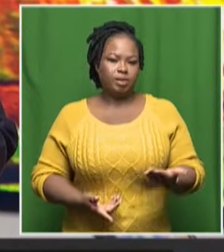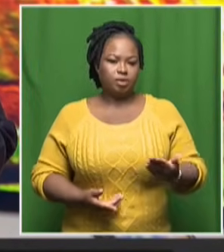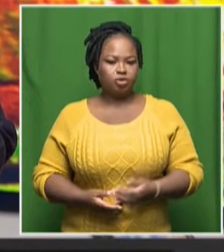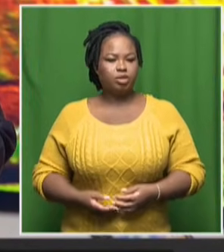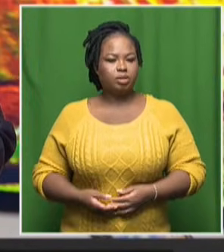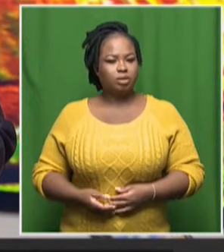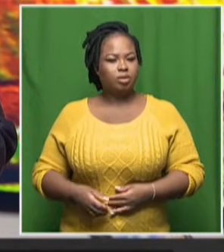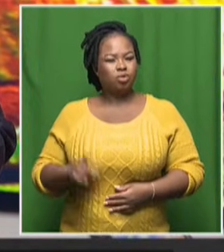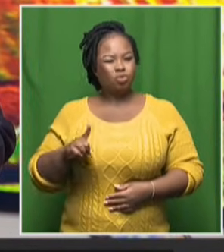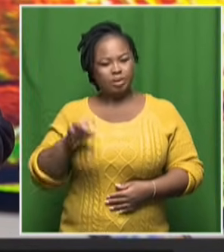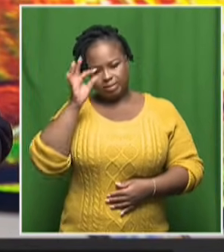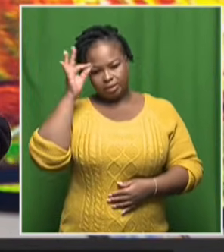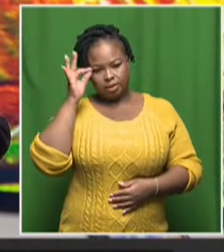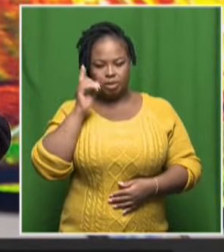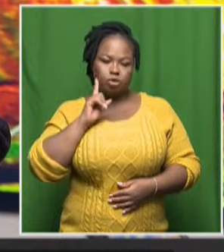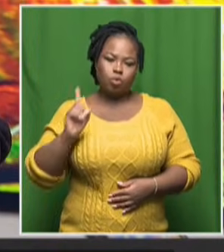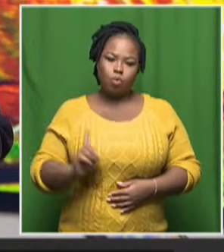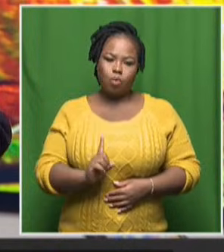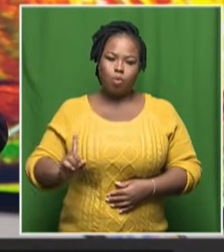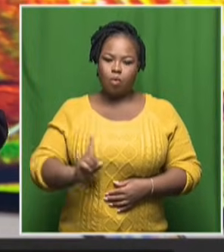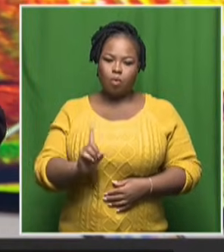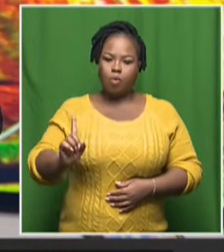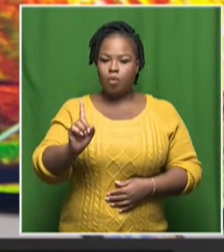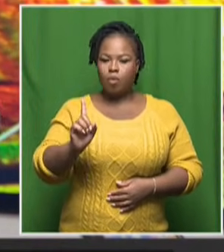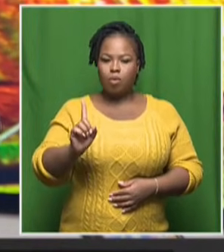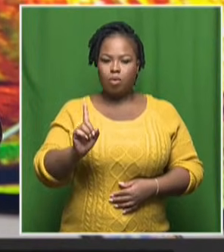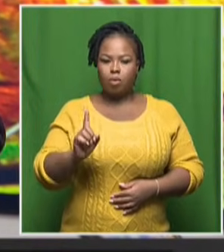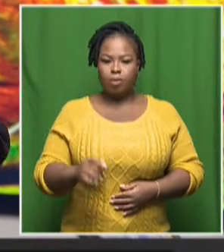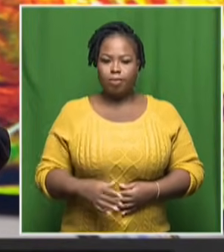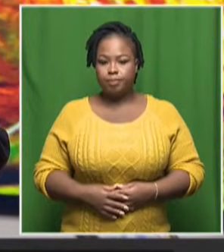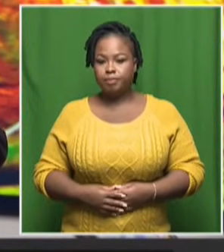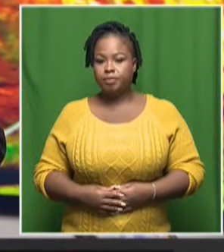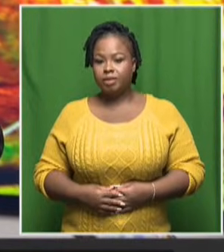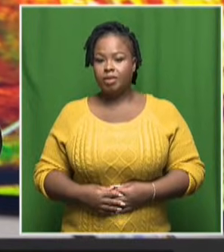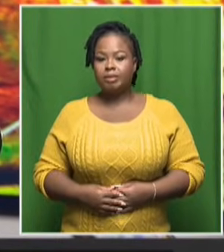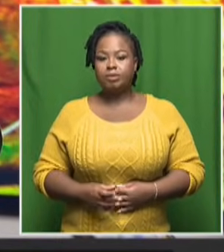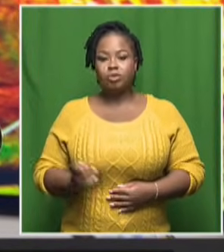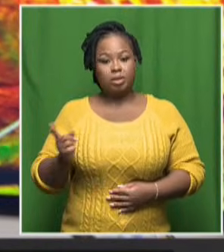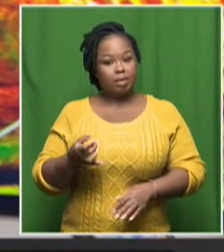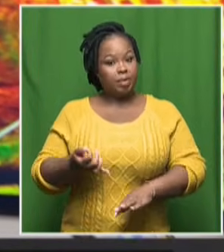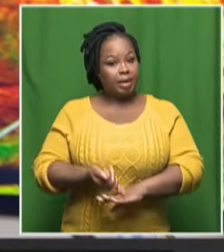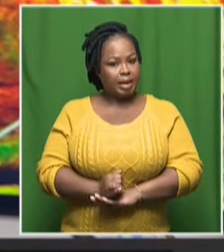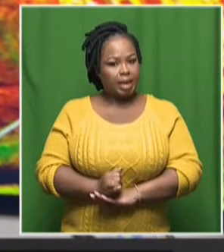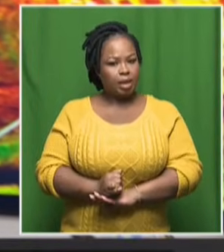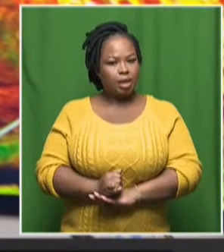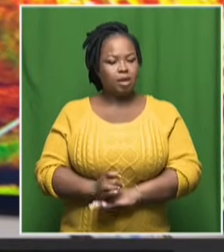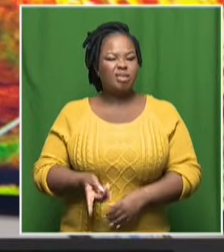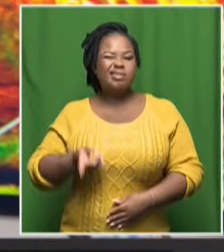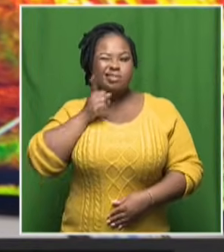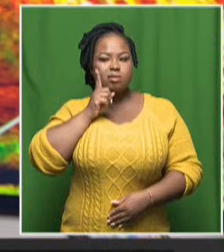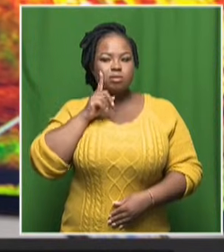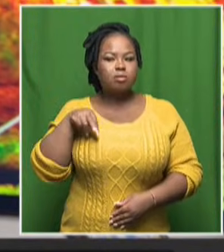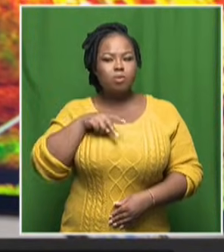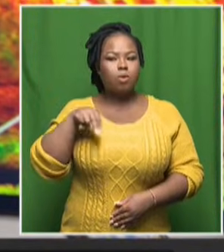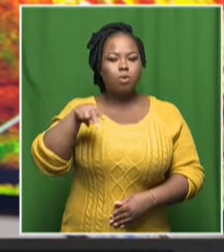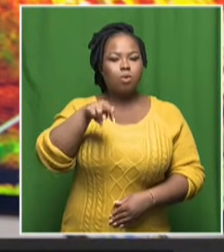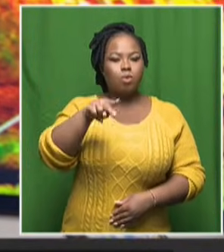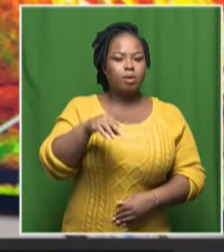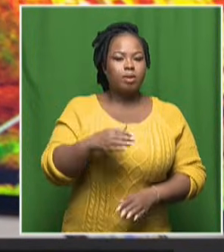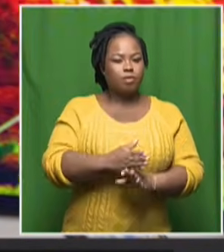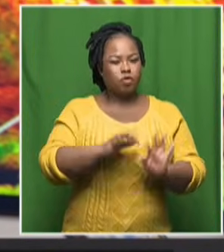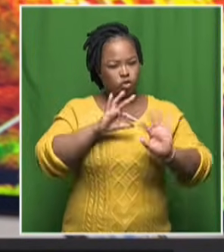give yourself a minute to just walk through. We're not allowed to say this, but come very early and just do a quick walkthrough before